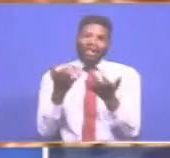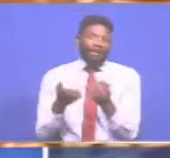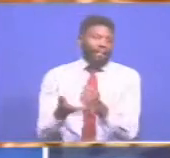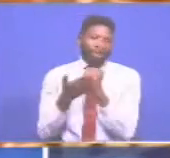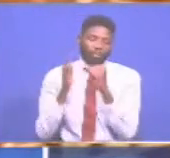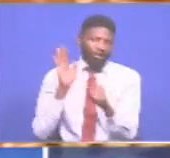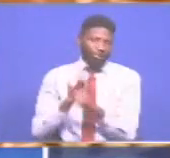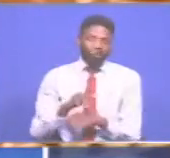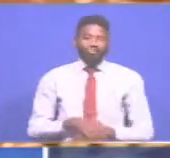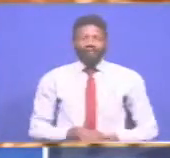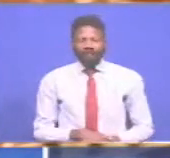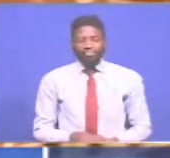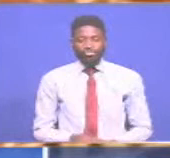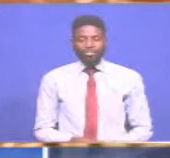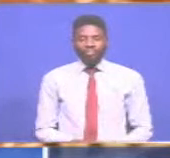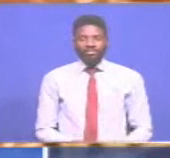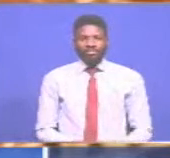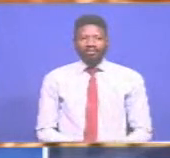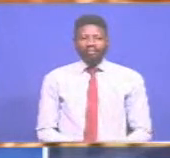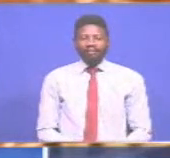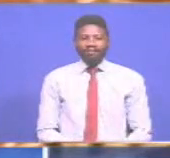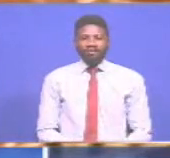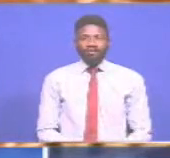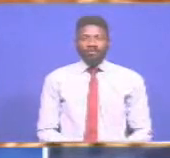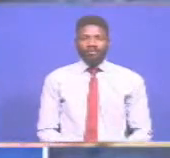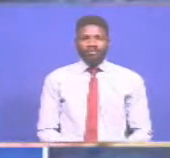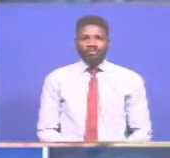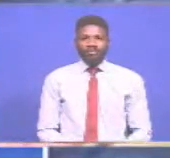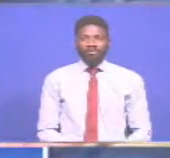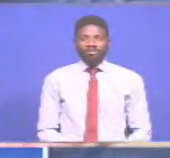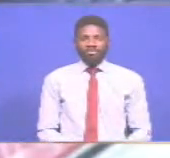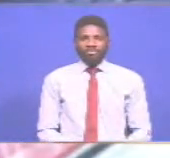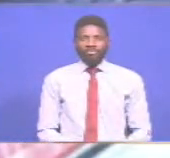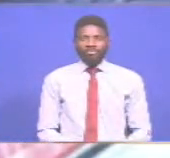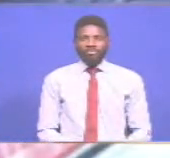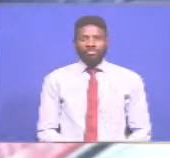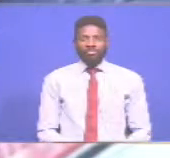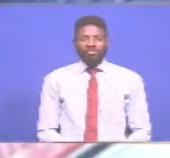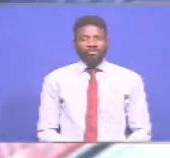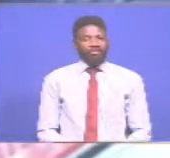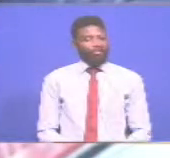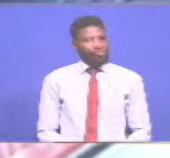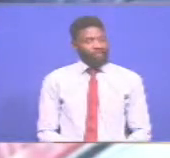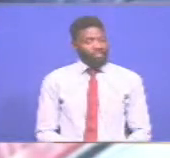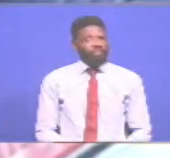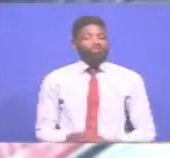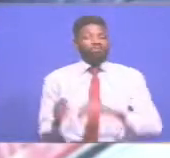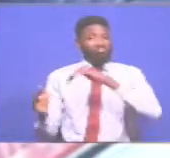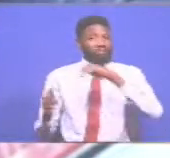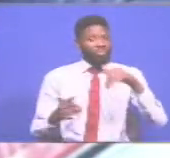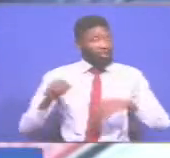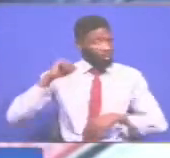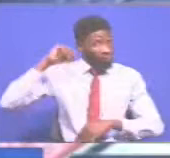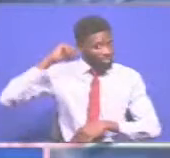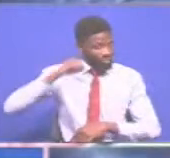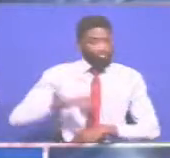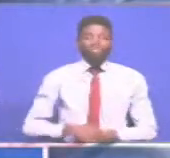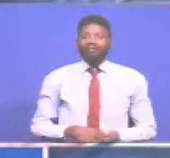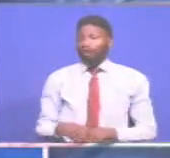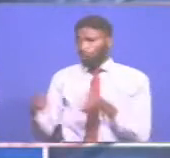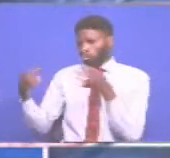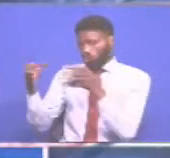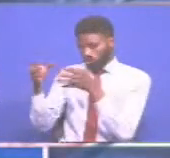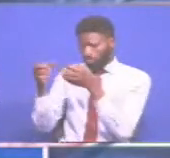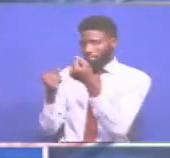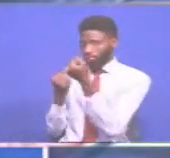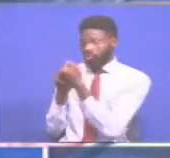Channel 1 News, I'm Jackie Wambiru. To politics, proponents of the Building Bridges